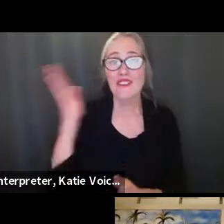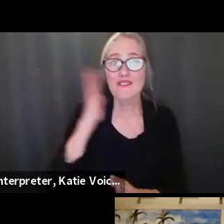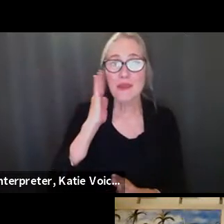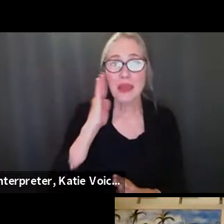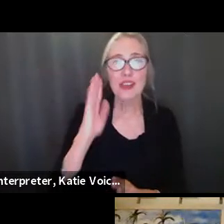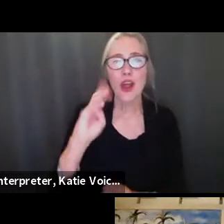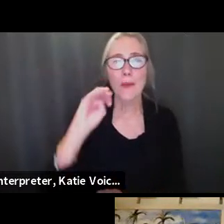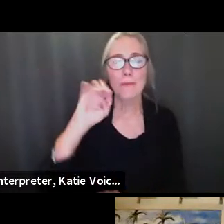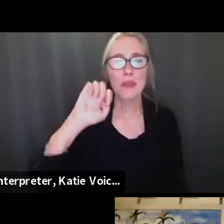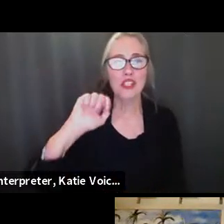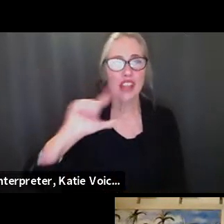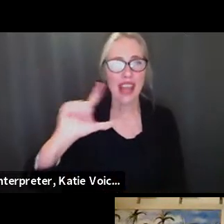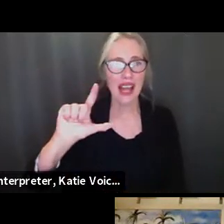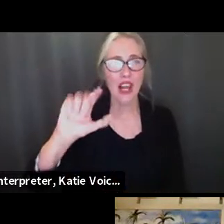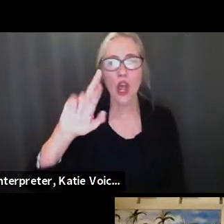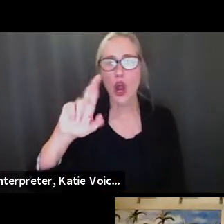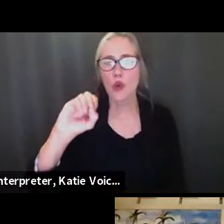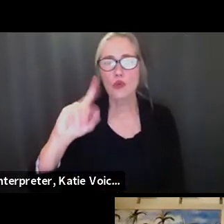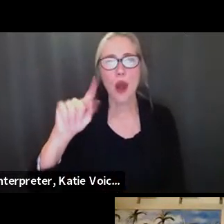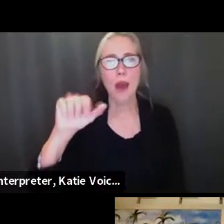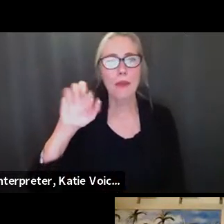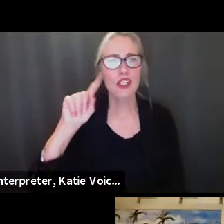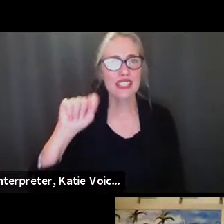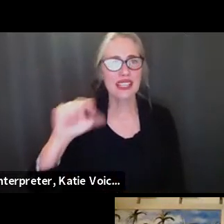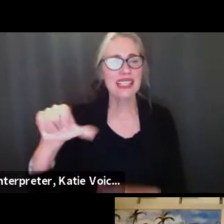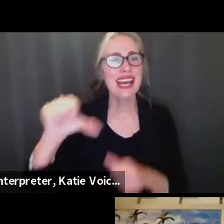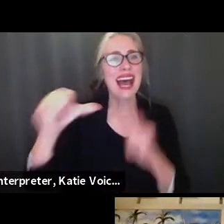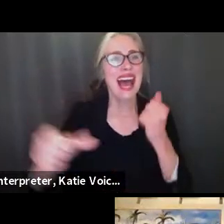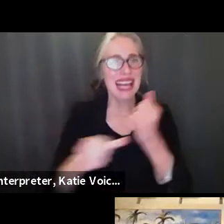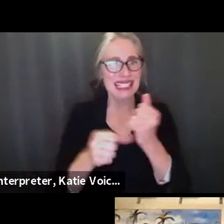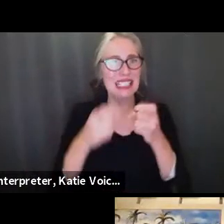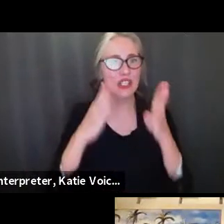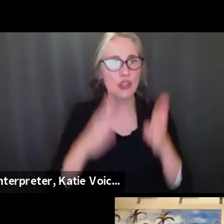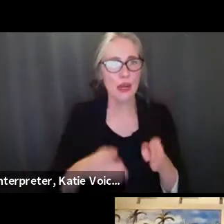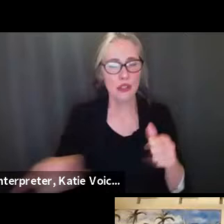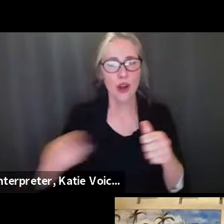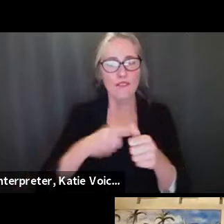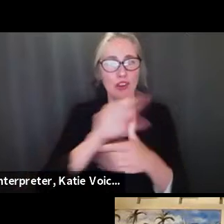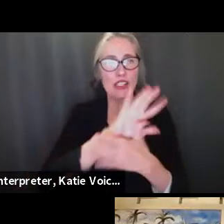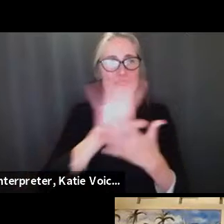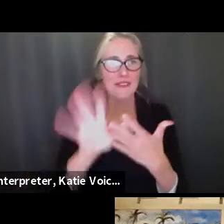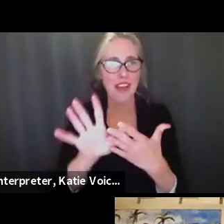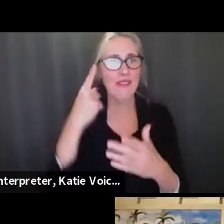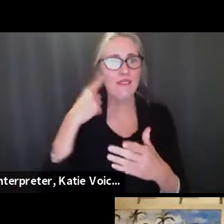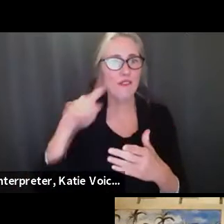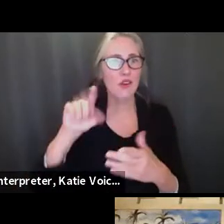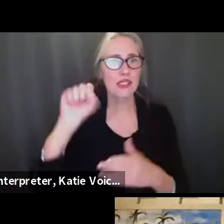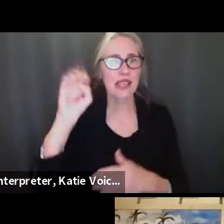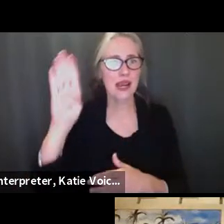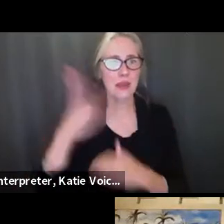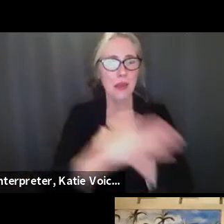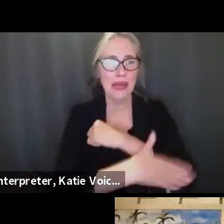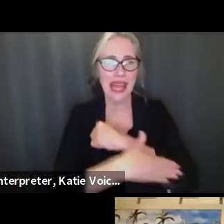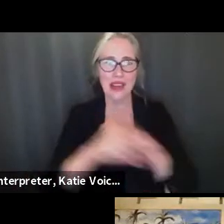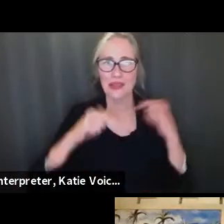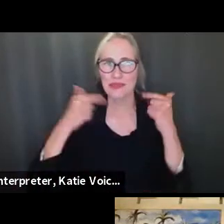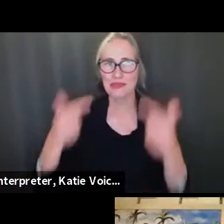Michelle Robertson, who is the Assistant Director of First Five Santa Barbara County. And ladies, take it